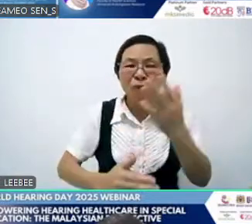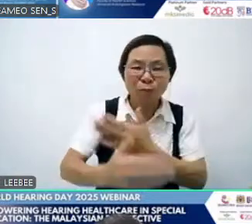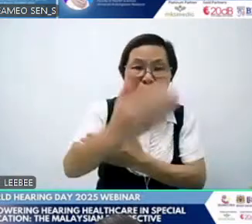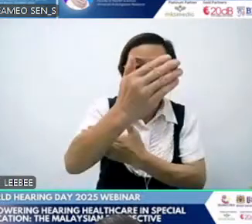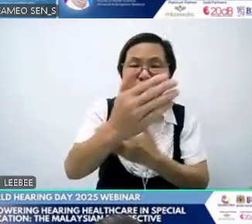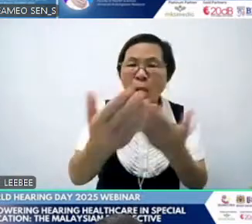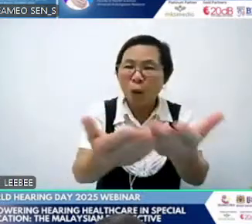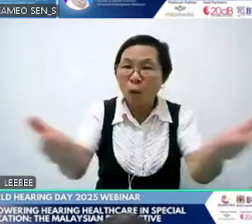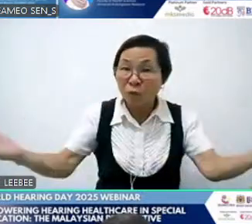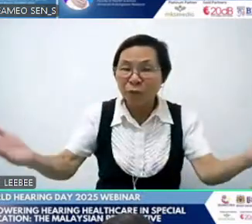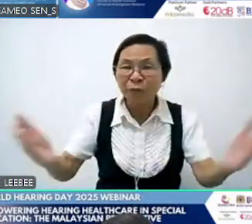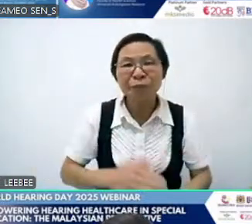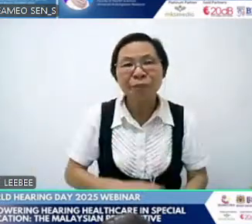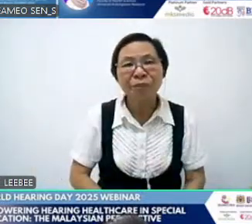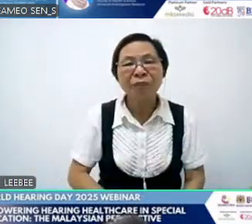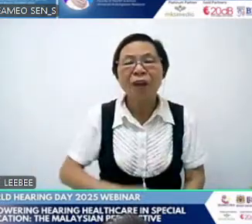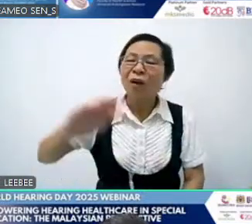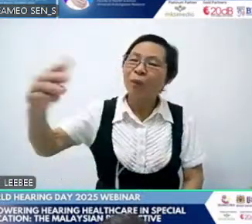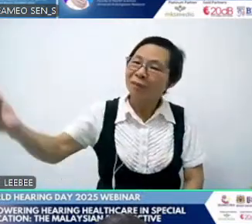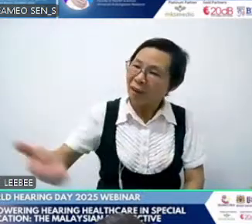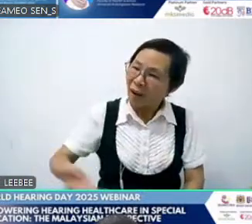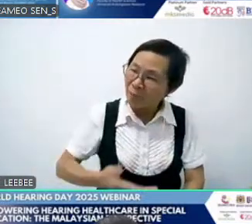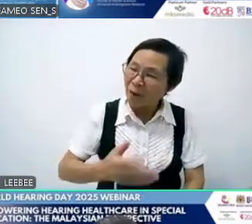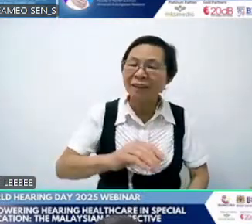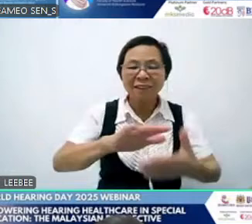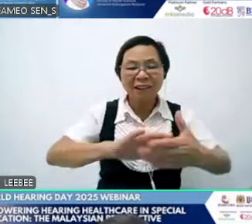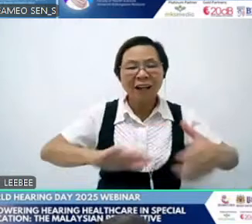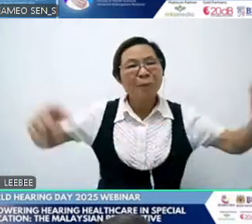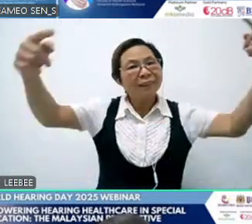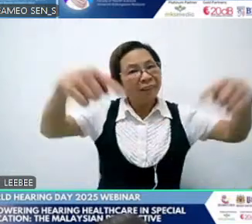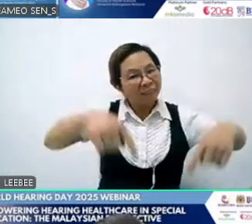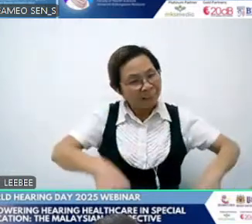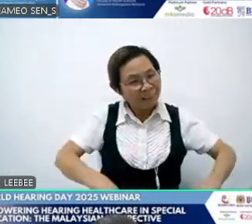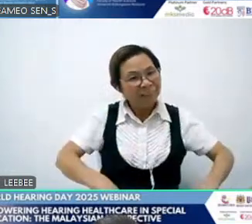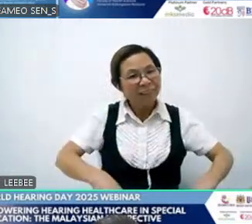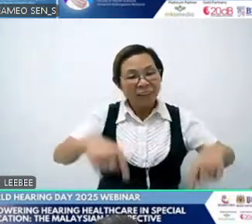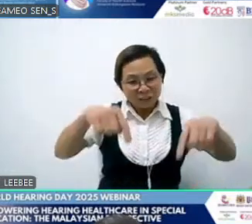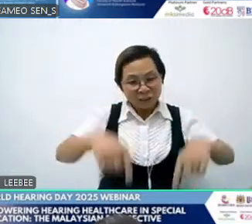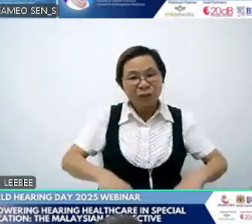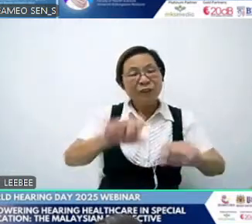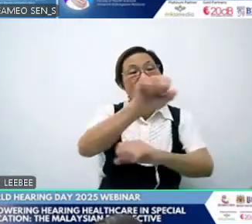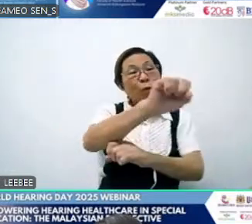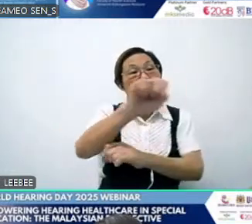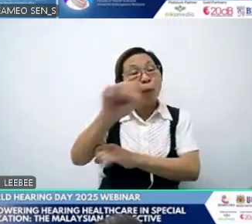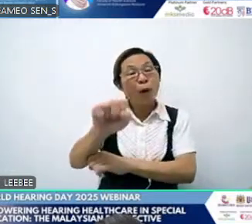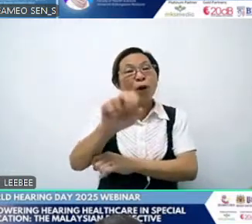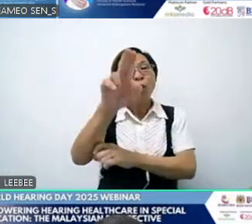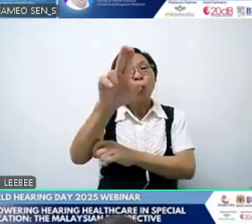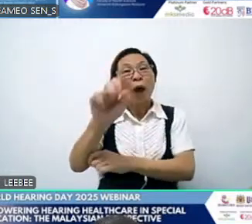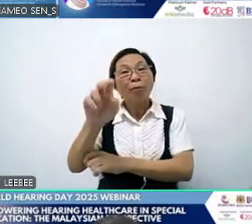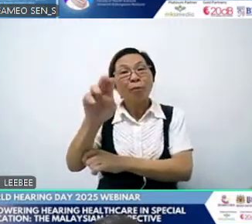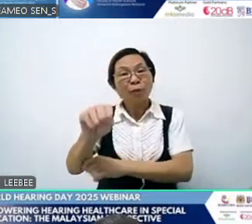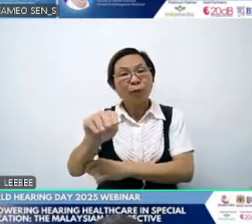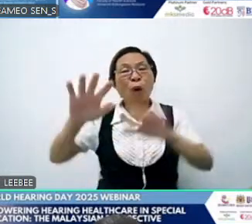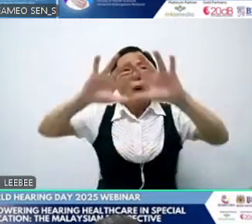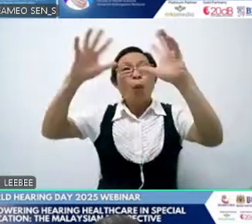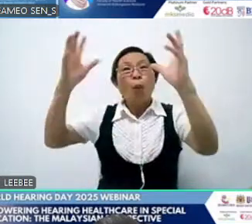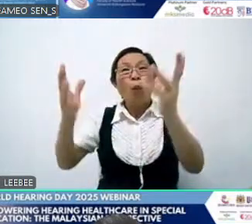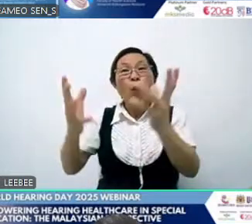everyone. Welcome dan selamat datang to the SEAMEO SEN USM World Hearing